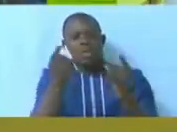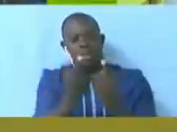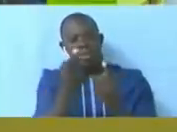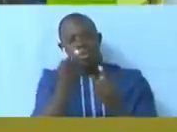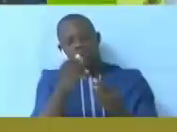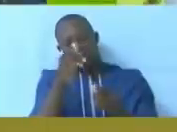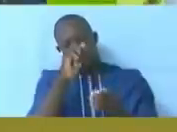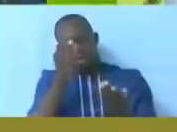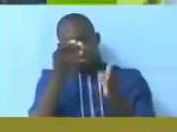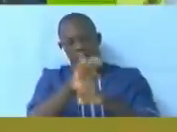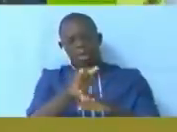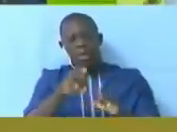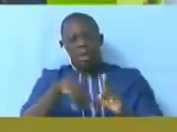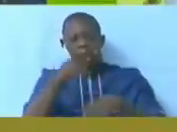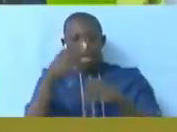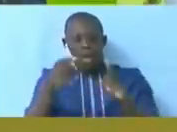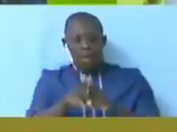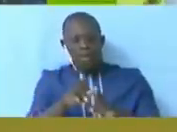of cover-up, I wouldn't be able to